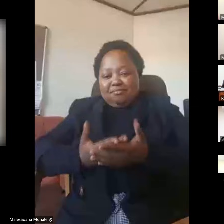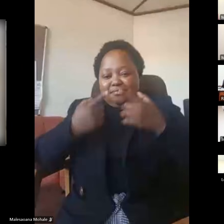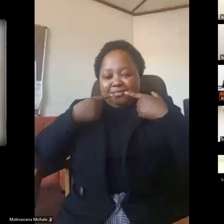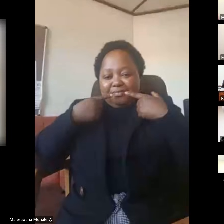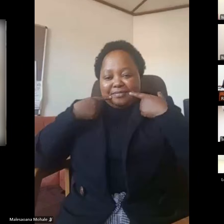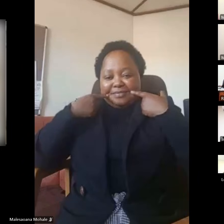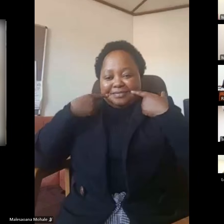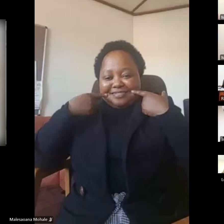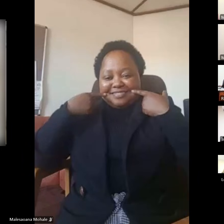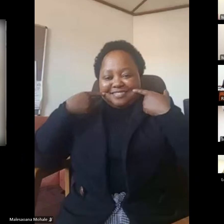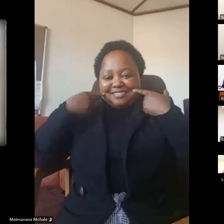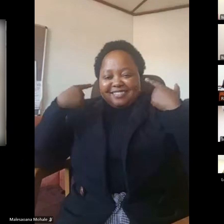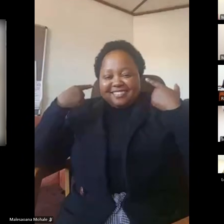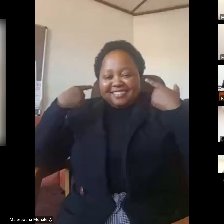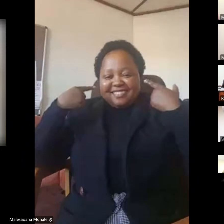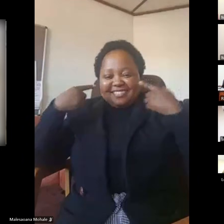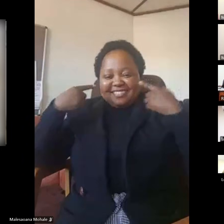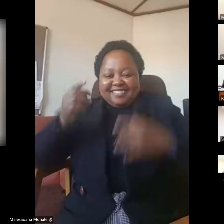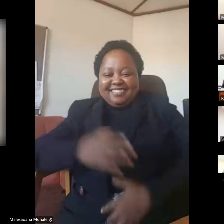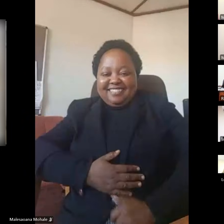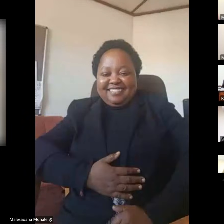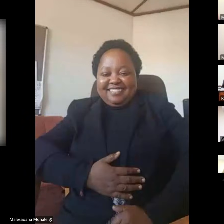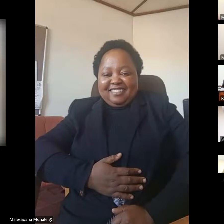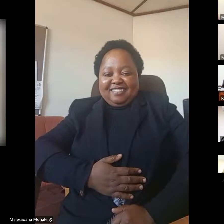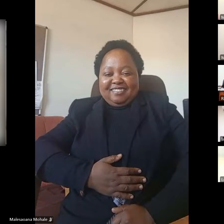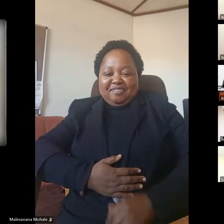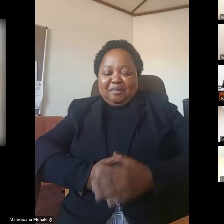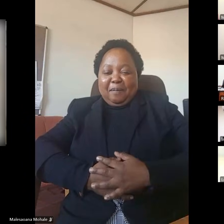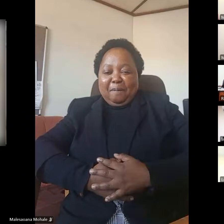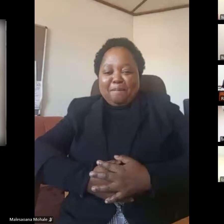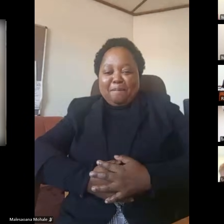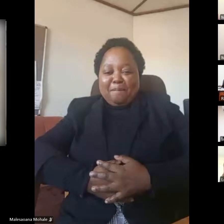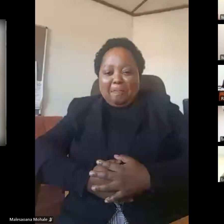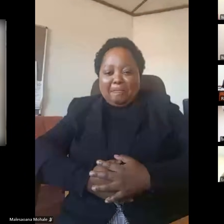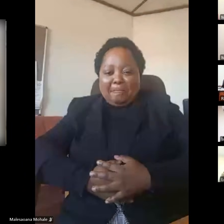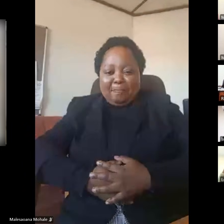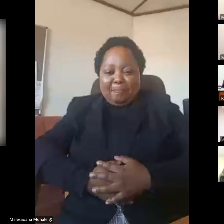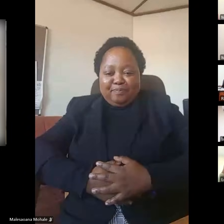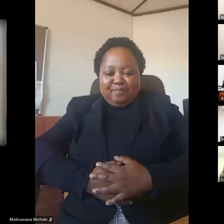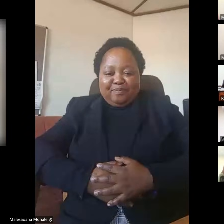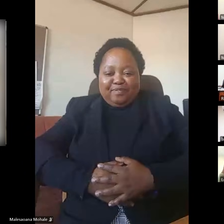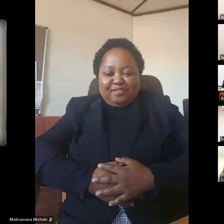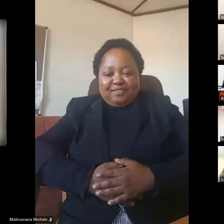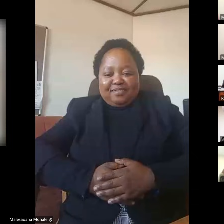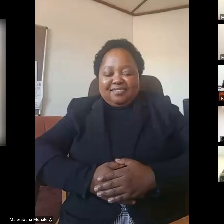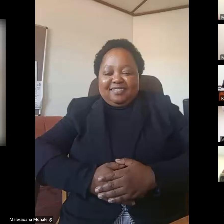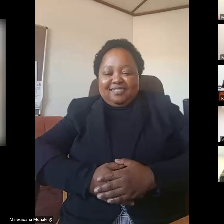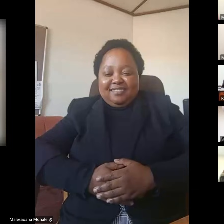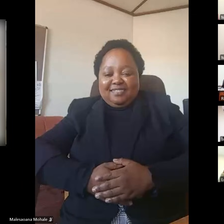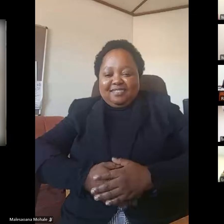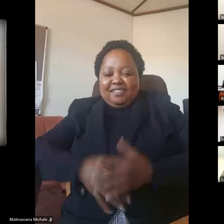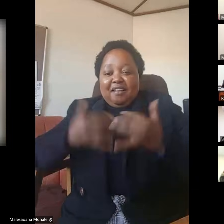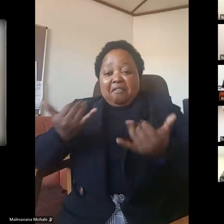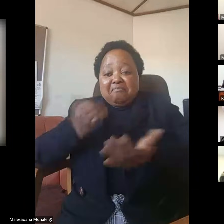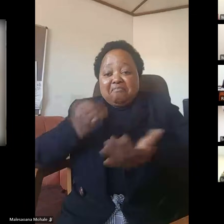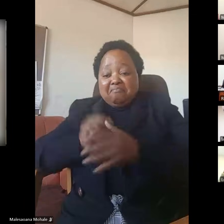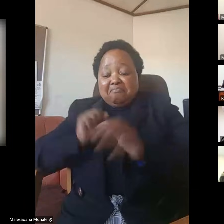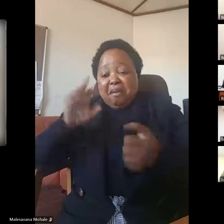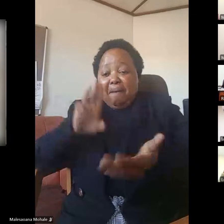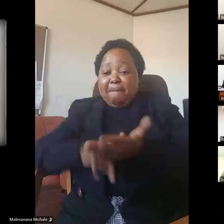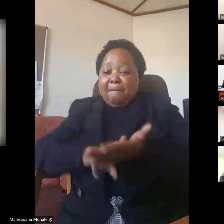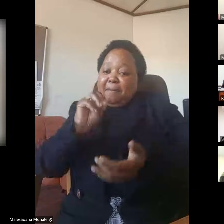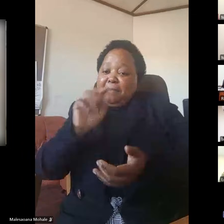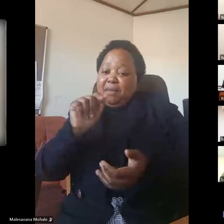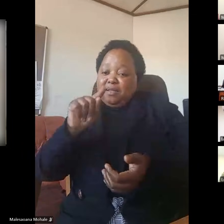looks on the photo so that because it will go a long way in our reports. I think Mematzelane, it's